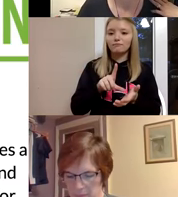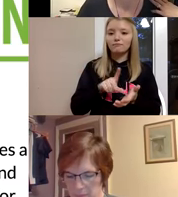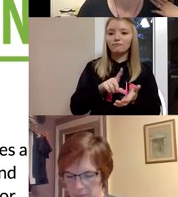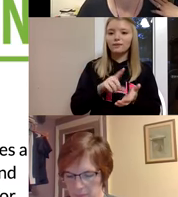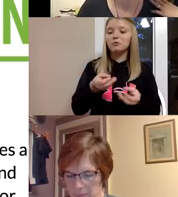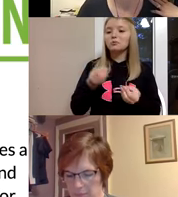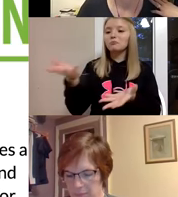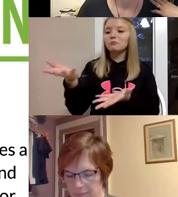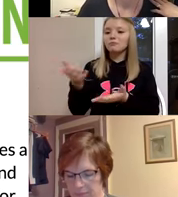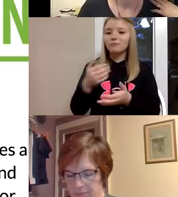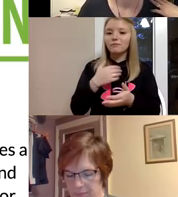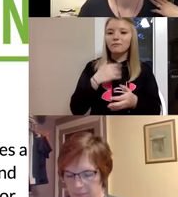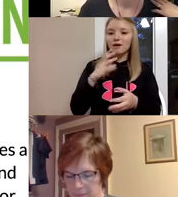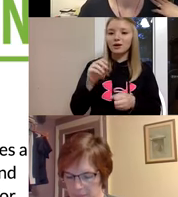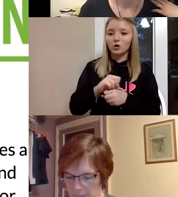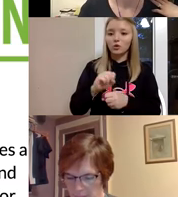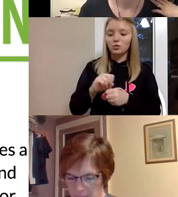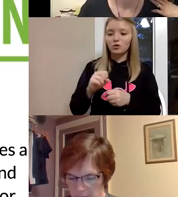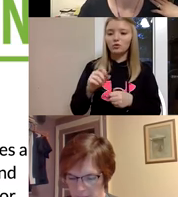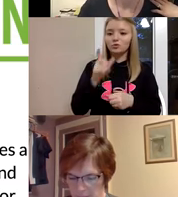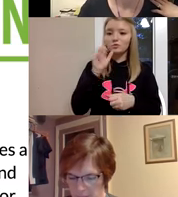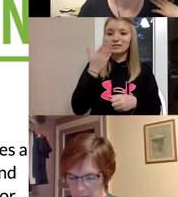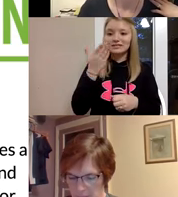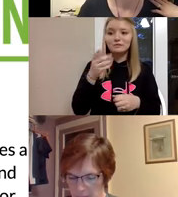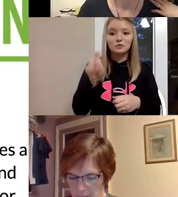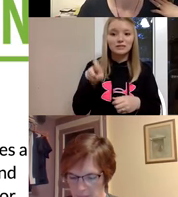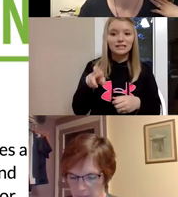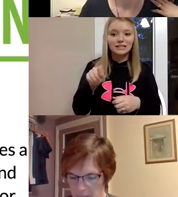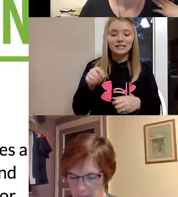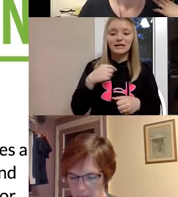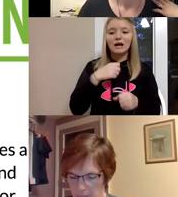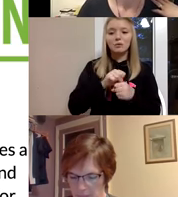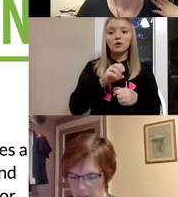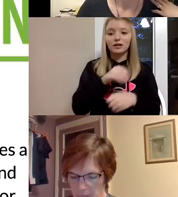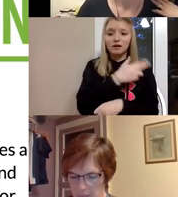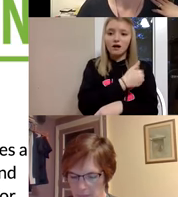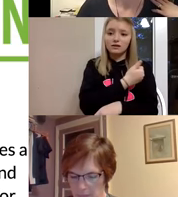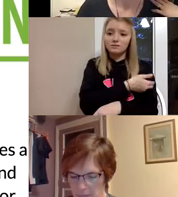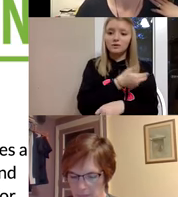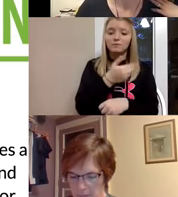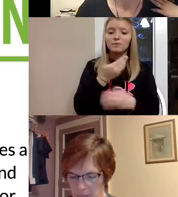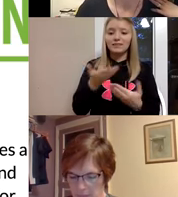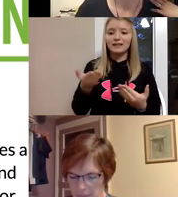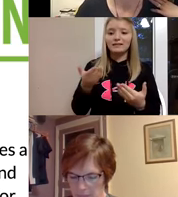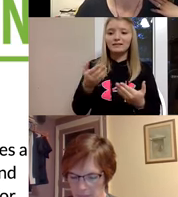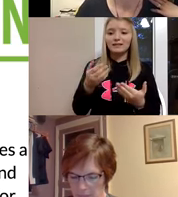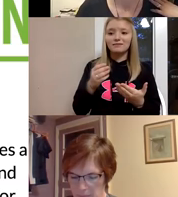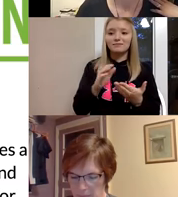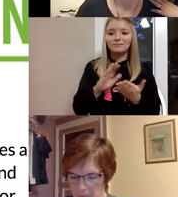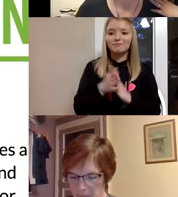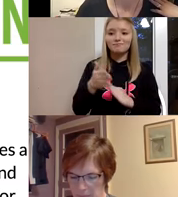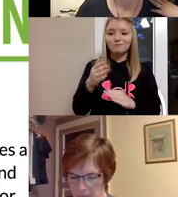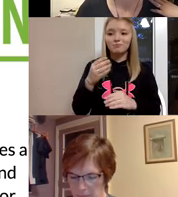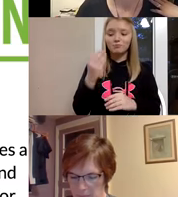my coworkers who seem to need it. I work in the hospital, and things can get pretty intense there